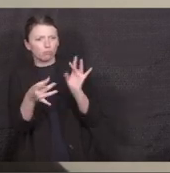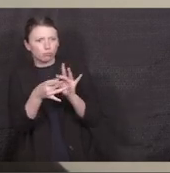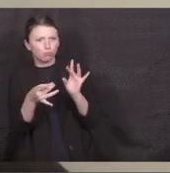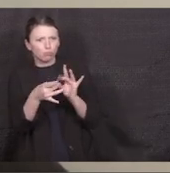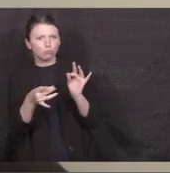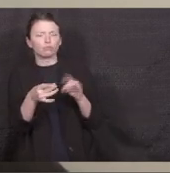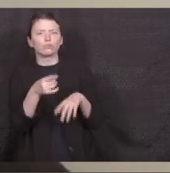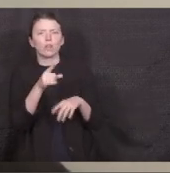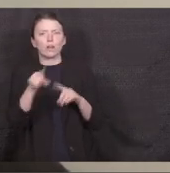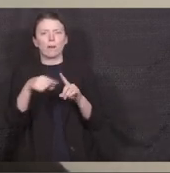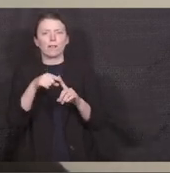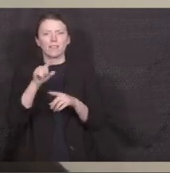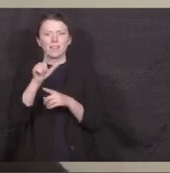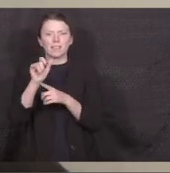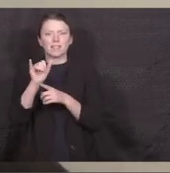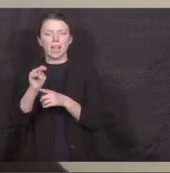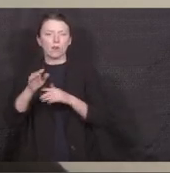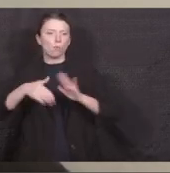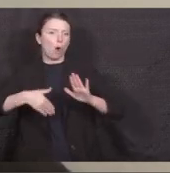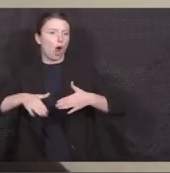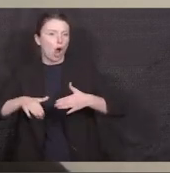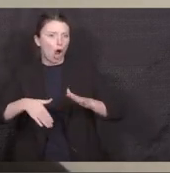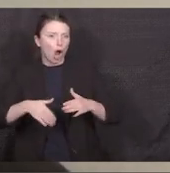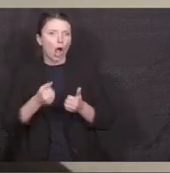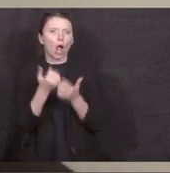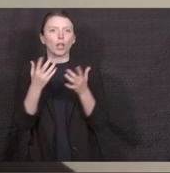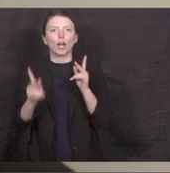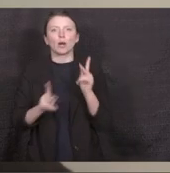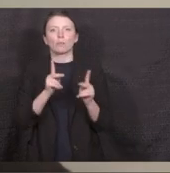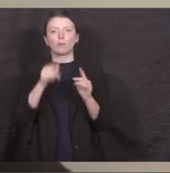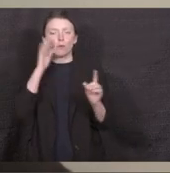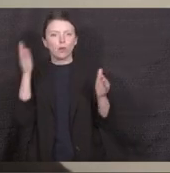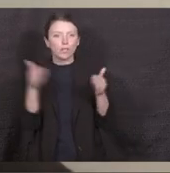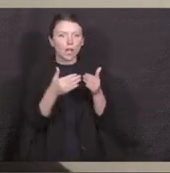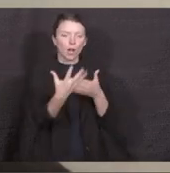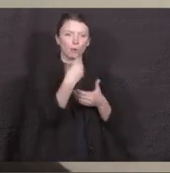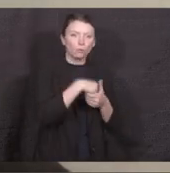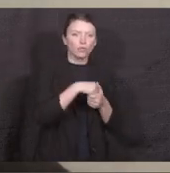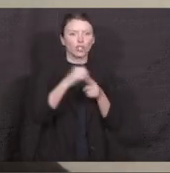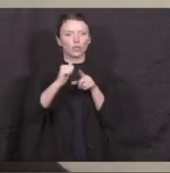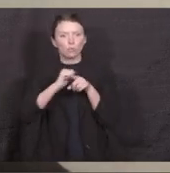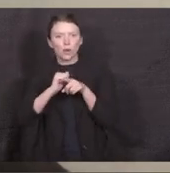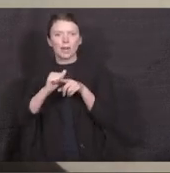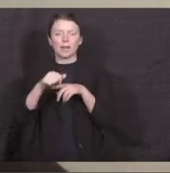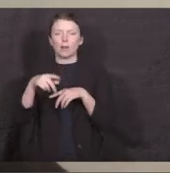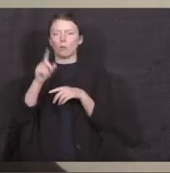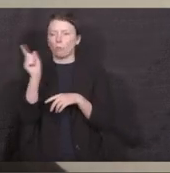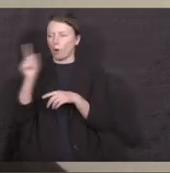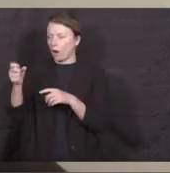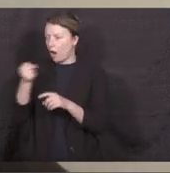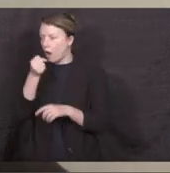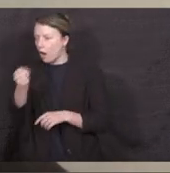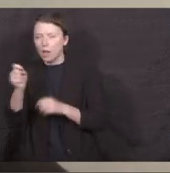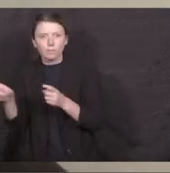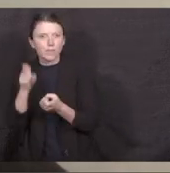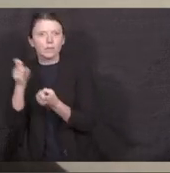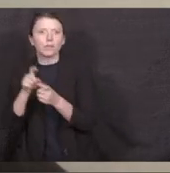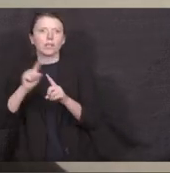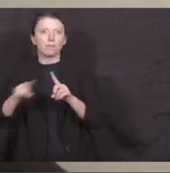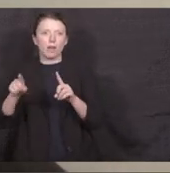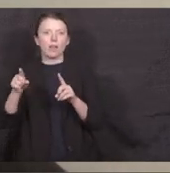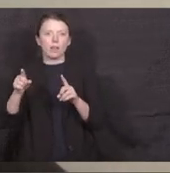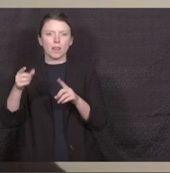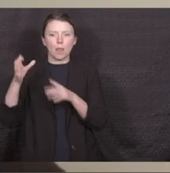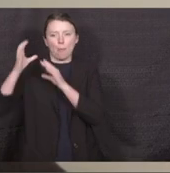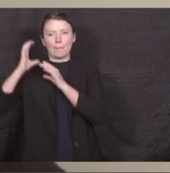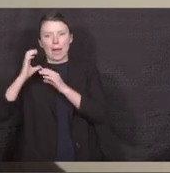with the Zen Walks. A lot of people focus on inclusion. They talk about training, they talk about placement, but what they don't talk about is the baggage one